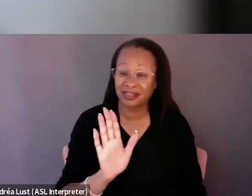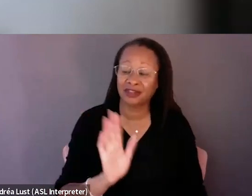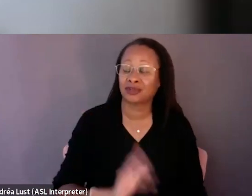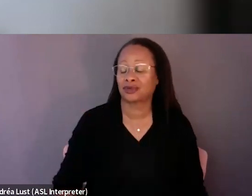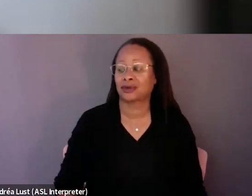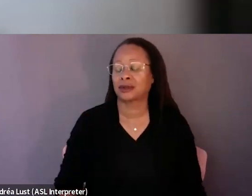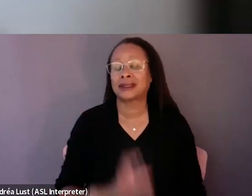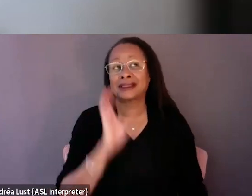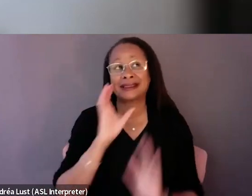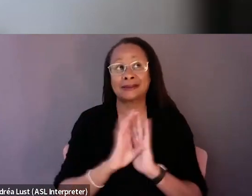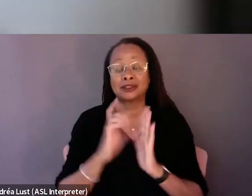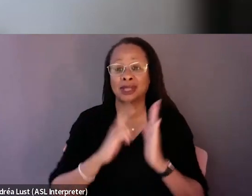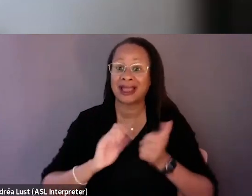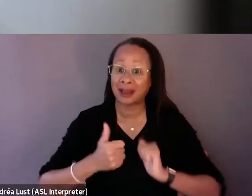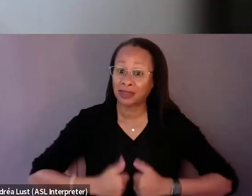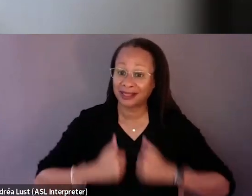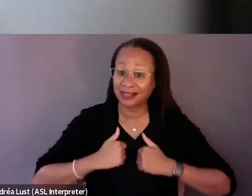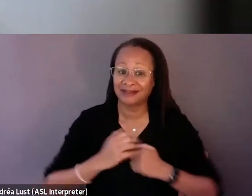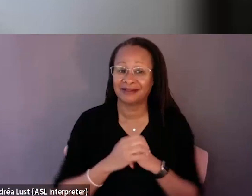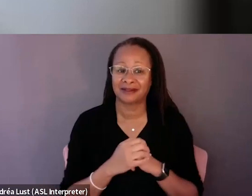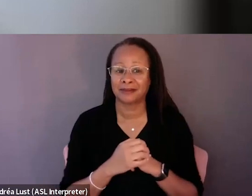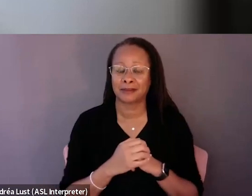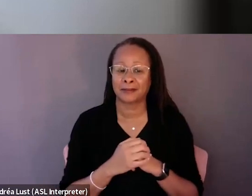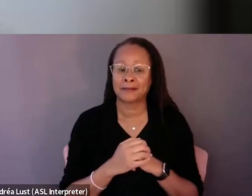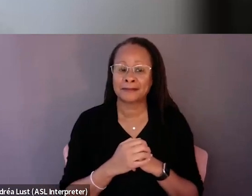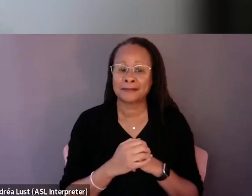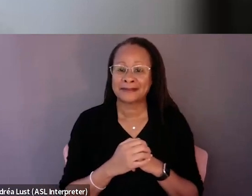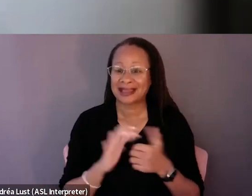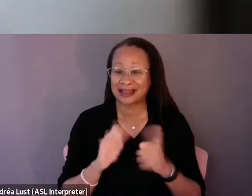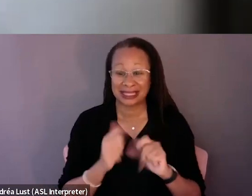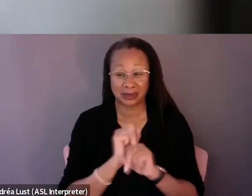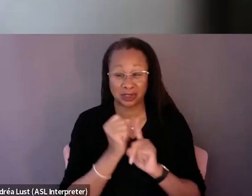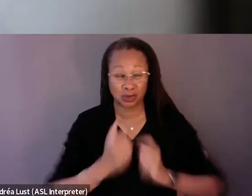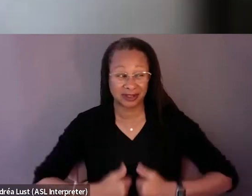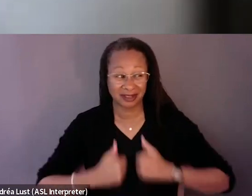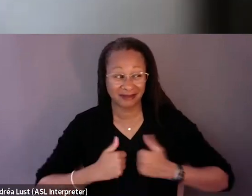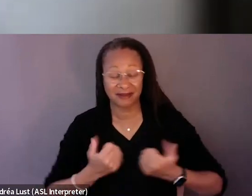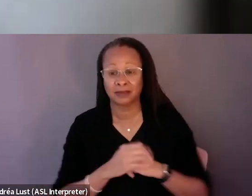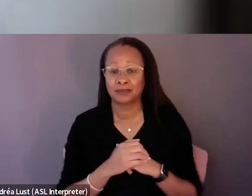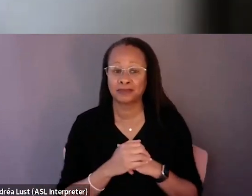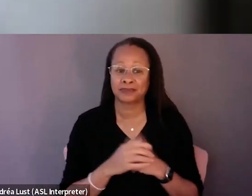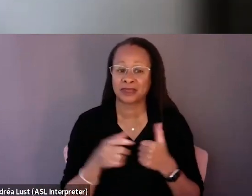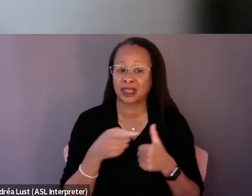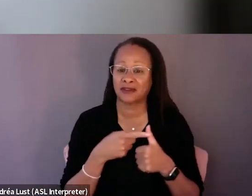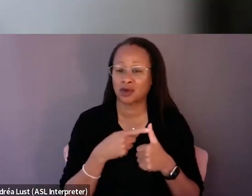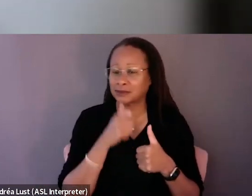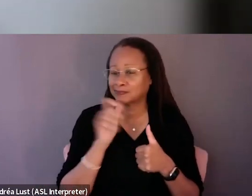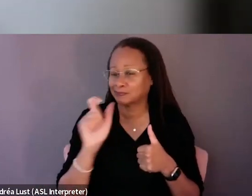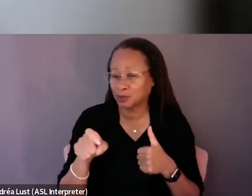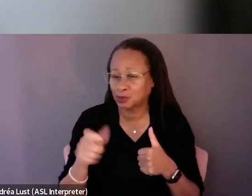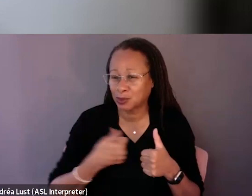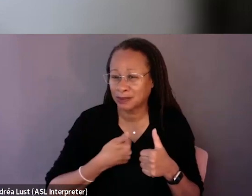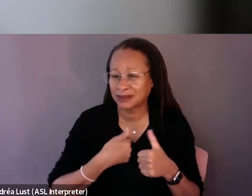the image, what they live and what they have they live in. At the first time, I wasn't sure